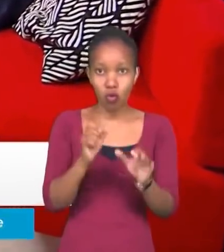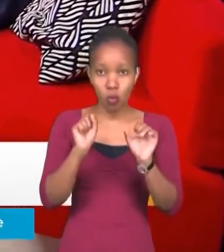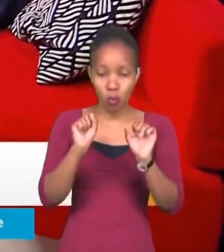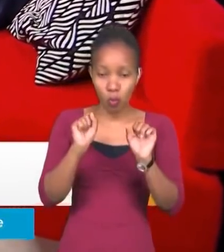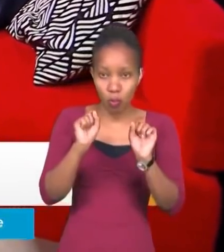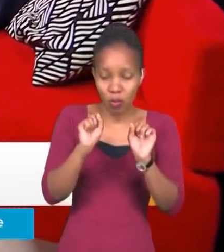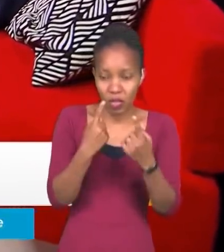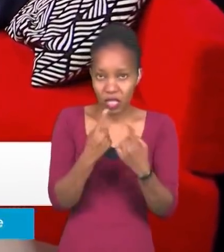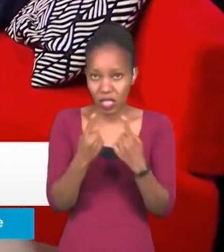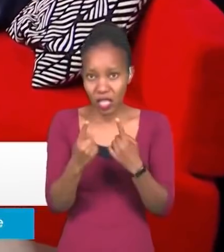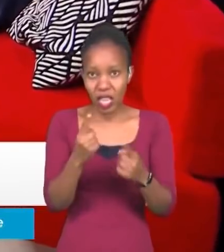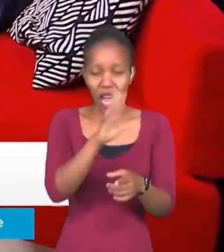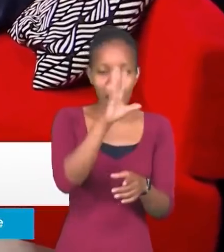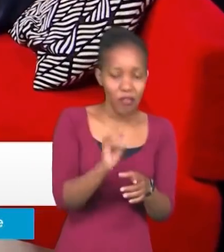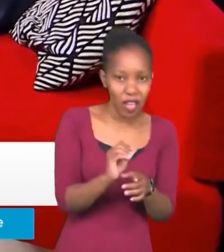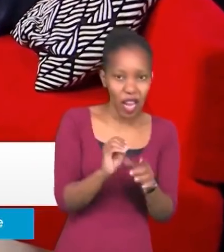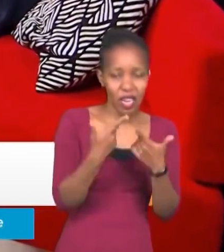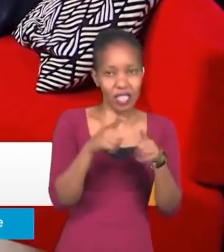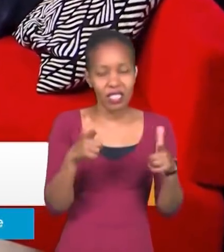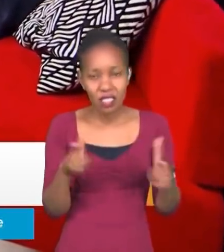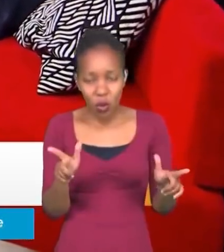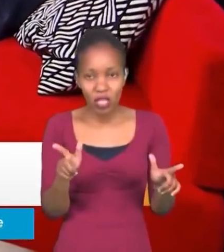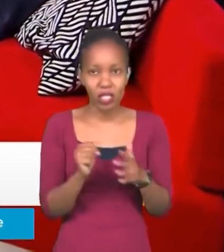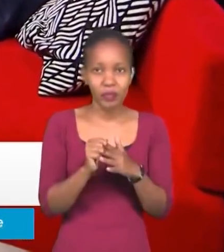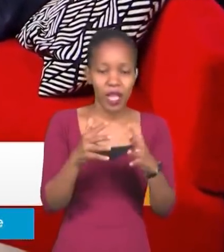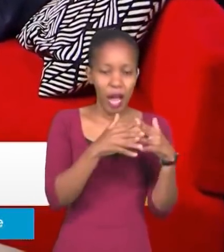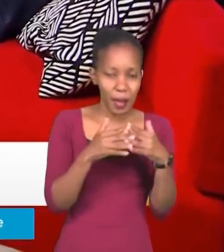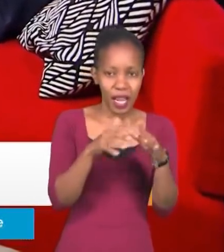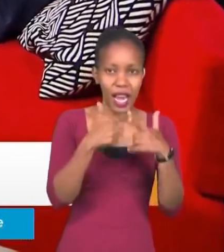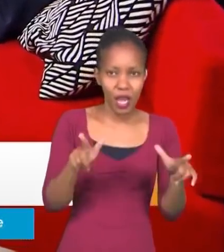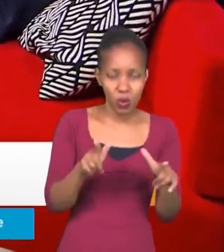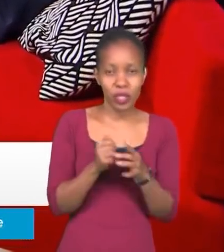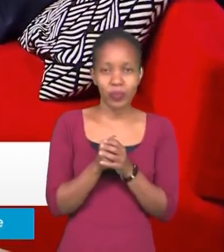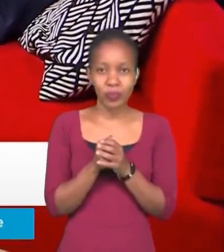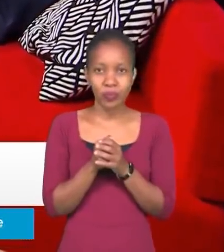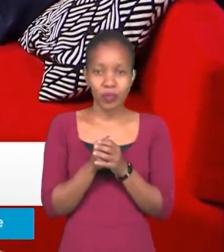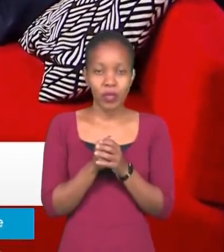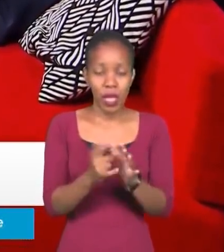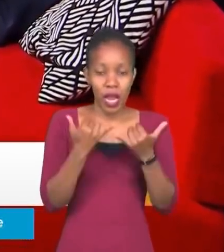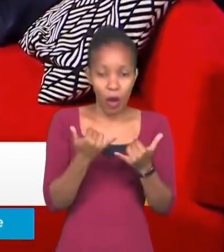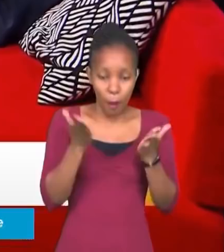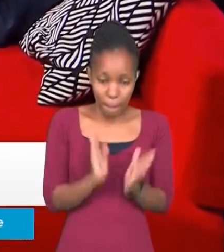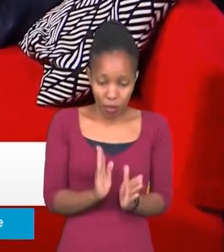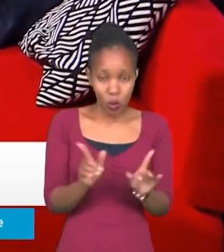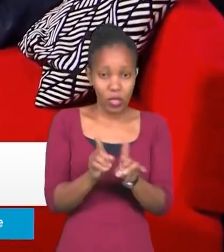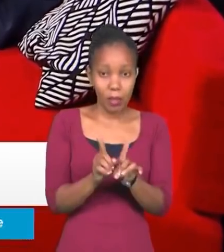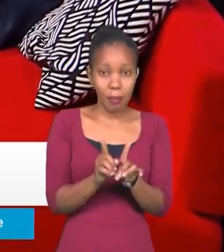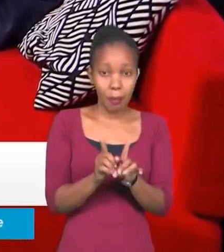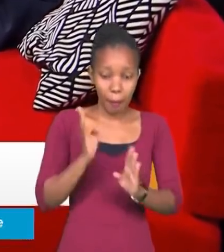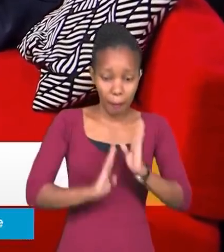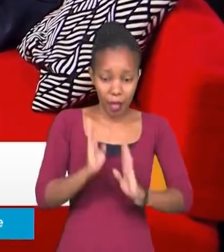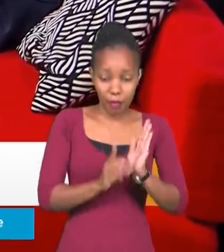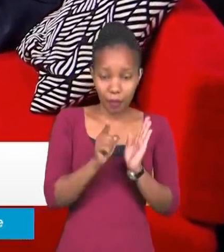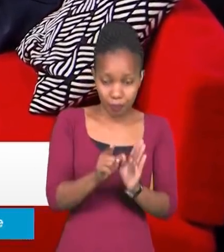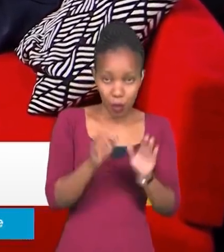read African literature, American literature, everything. Wow. And so you find that someone like that can really